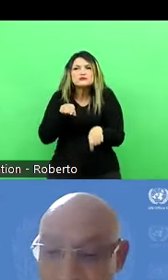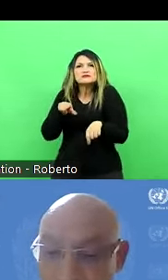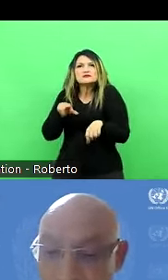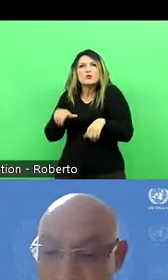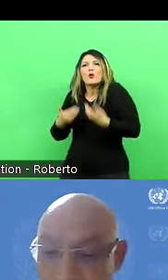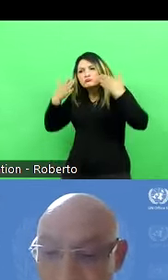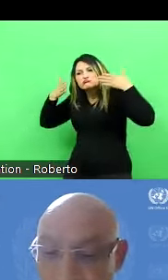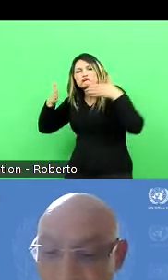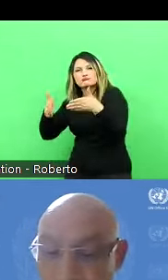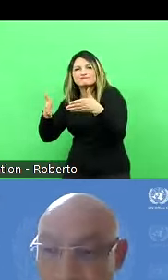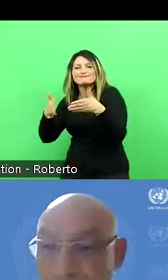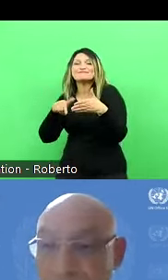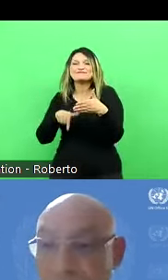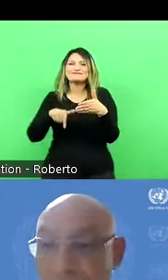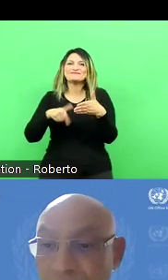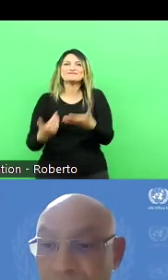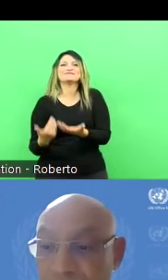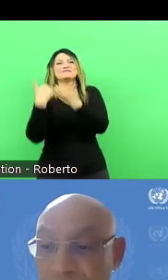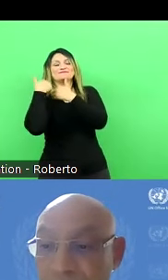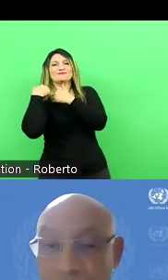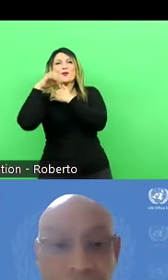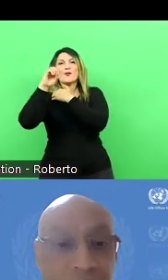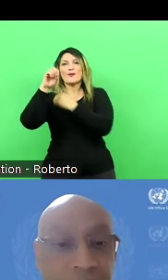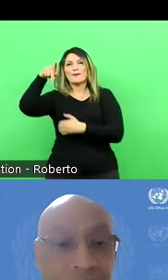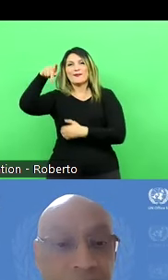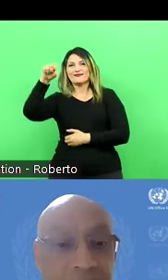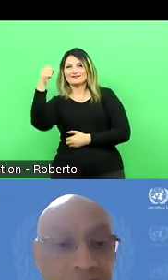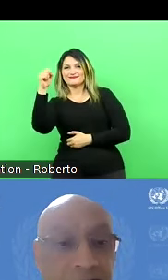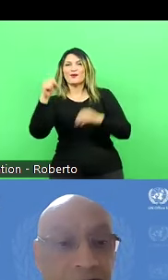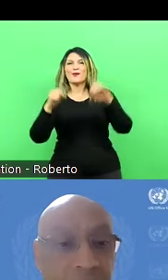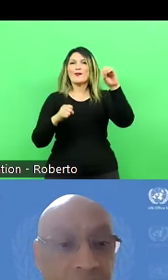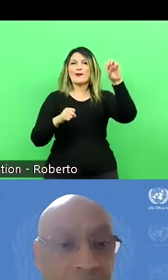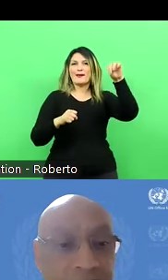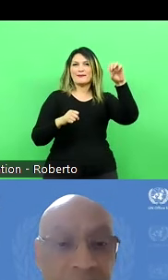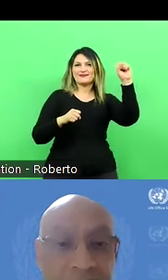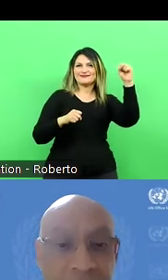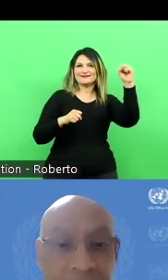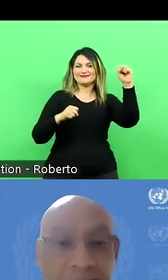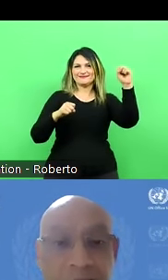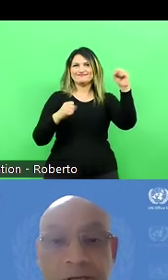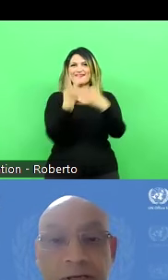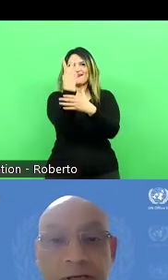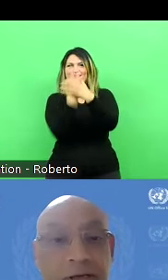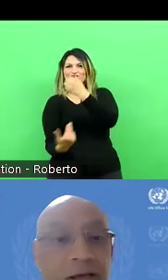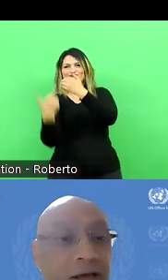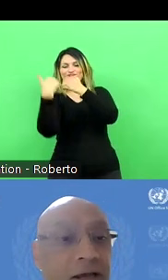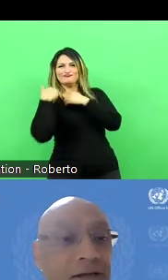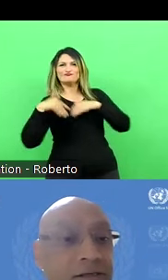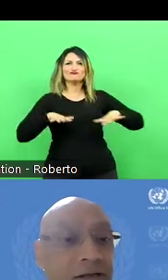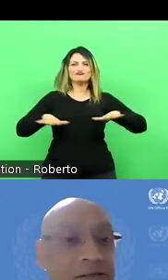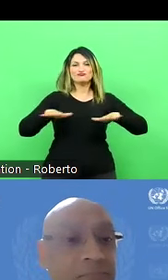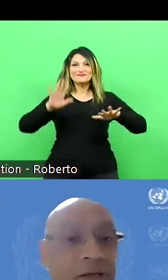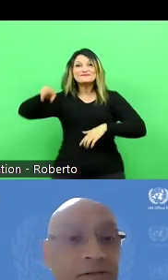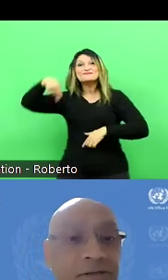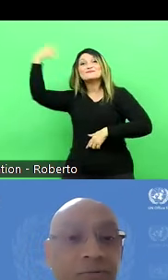Organization. So we will see you again on the 19th of March at the same time. And these